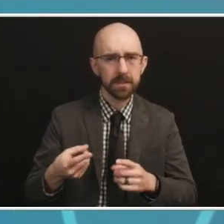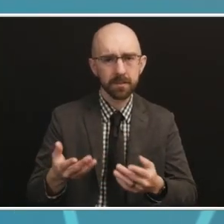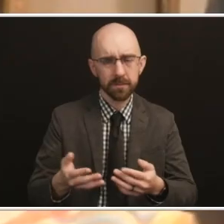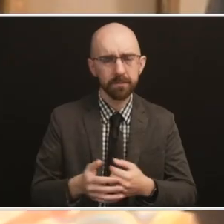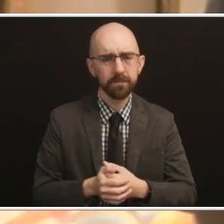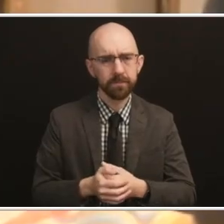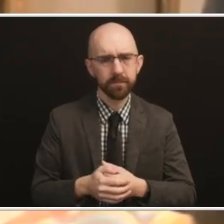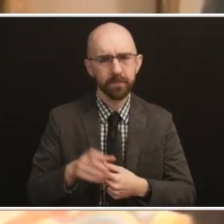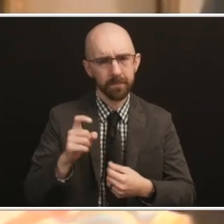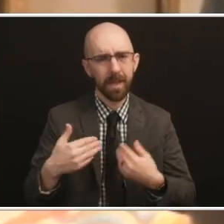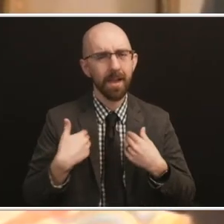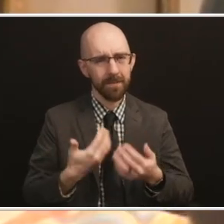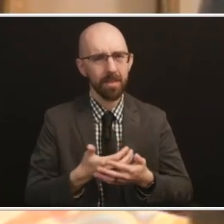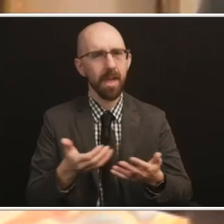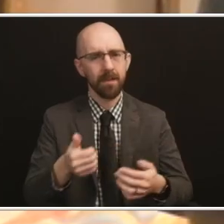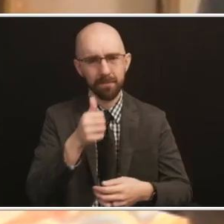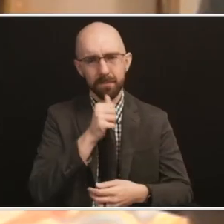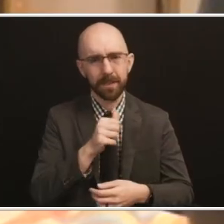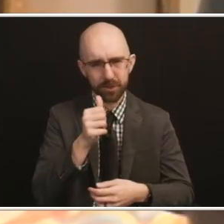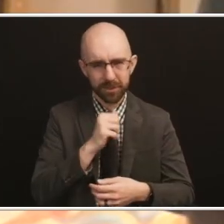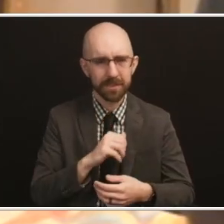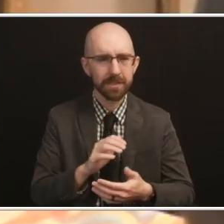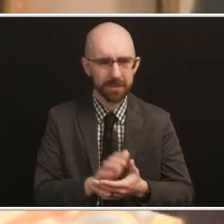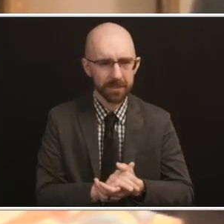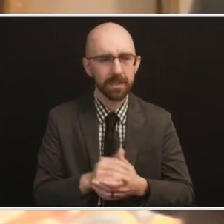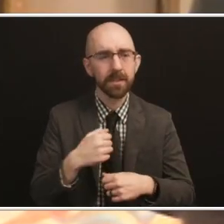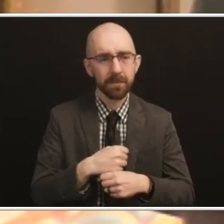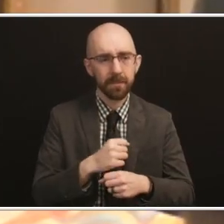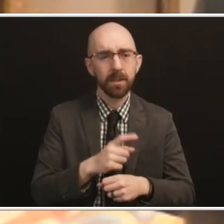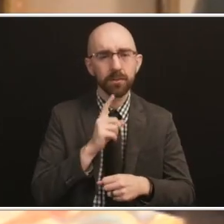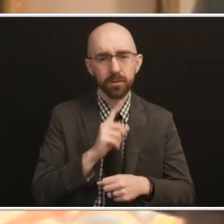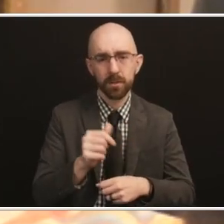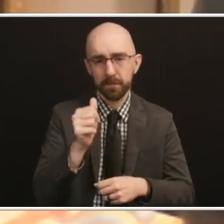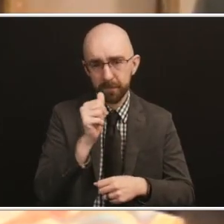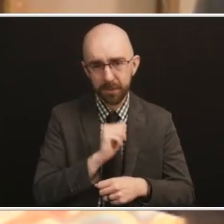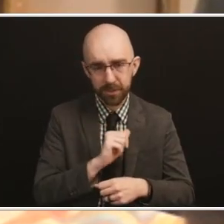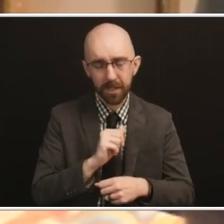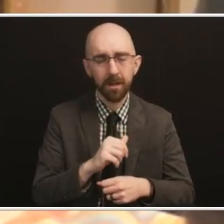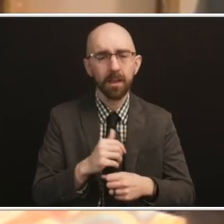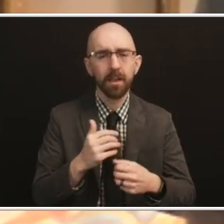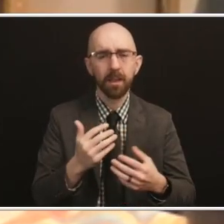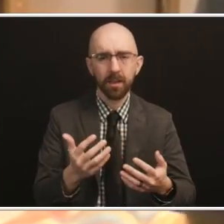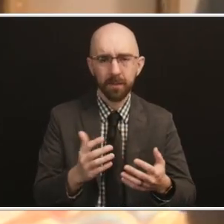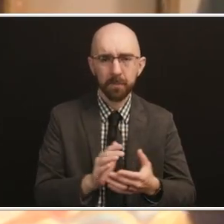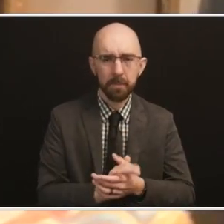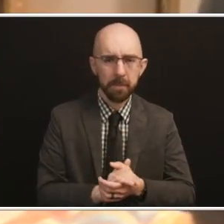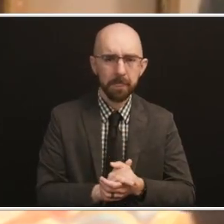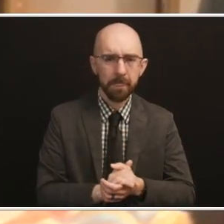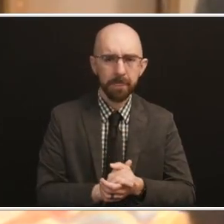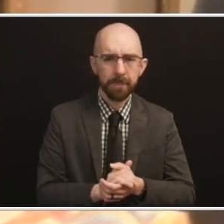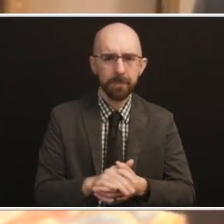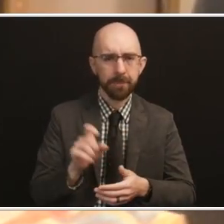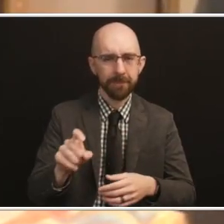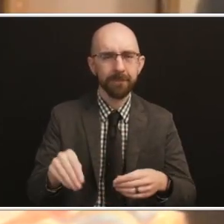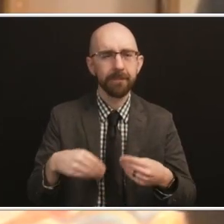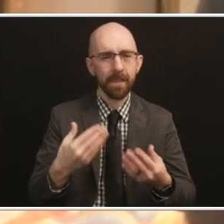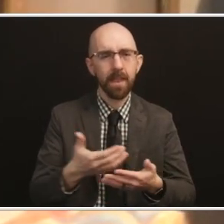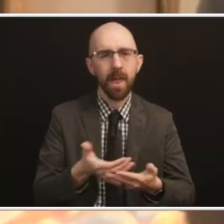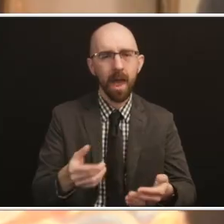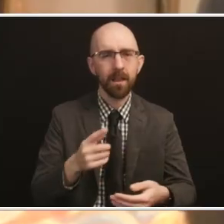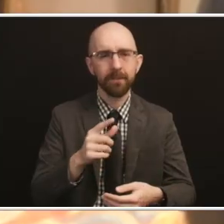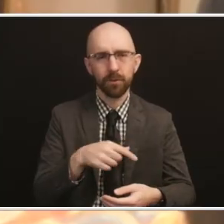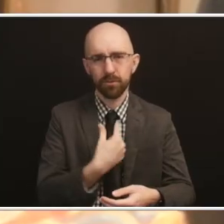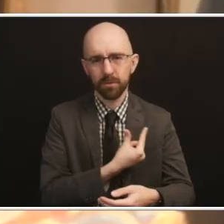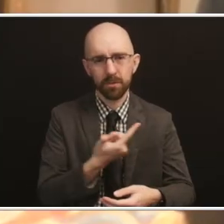You have to have a lot of patience. Make sure you're patient. You got to give them a lot of grace.